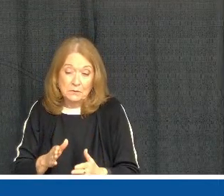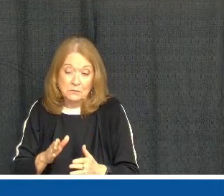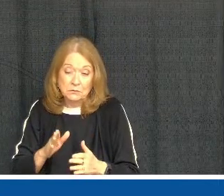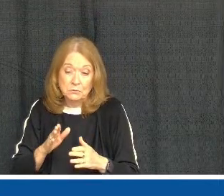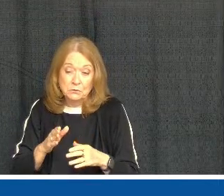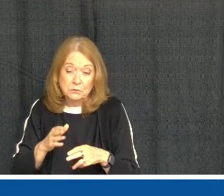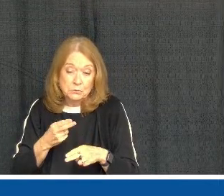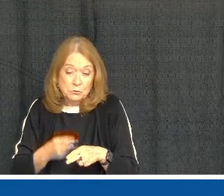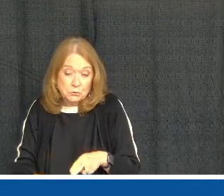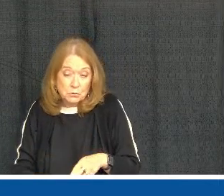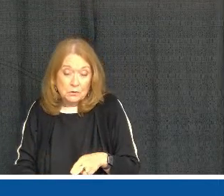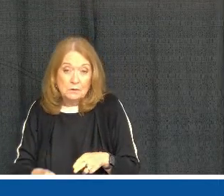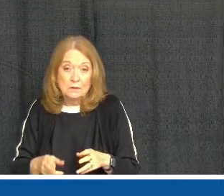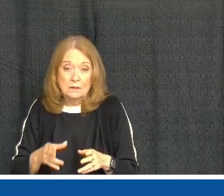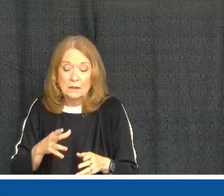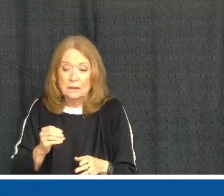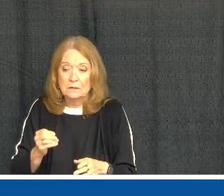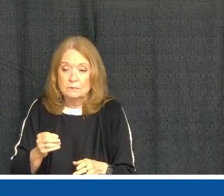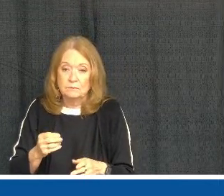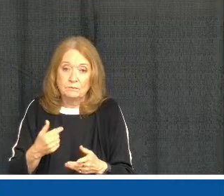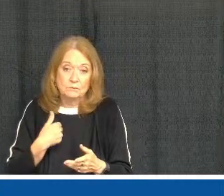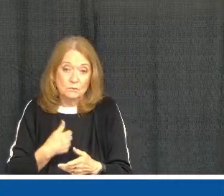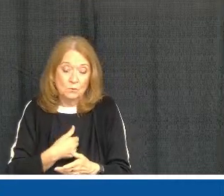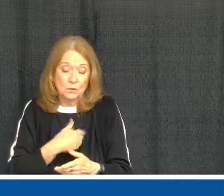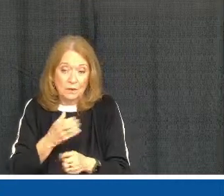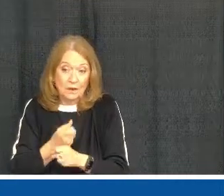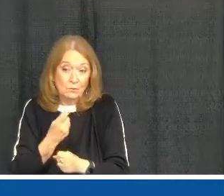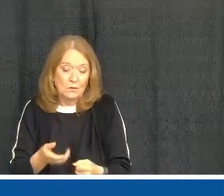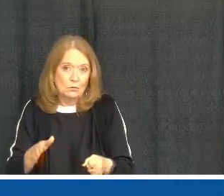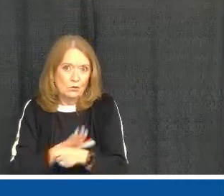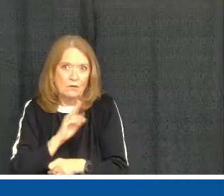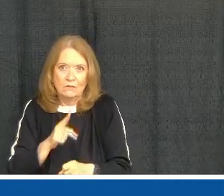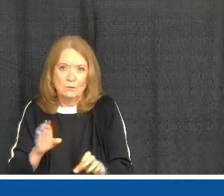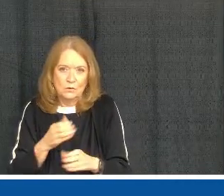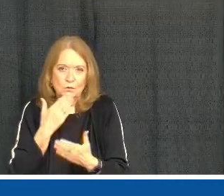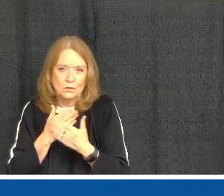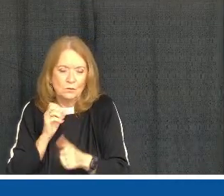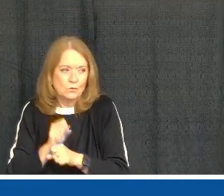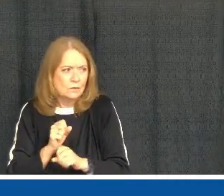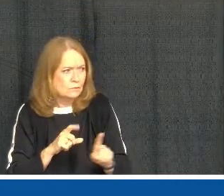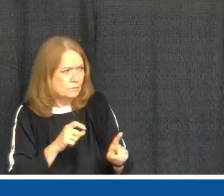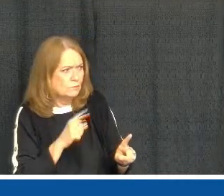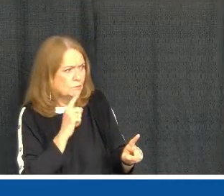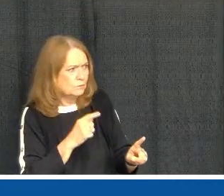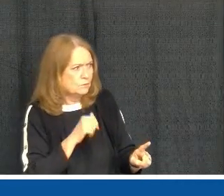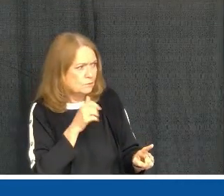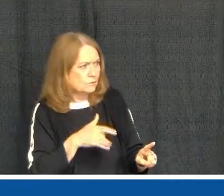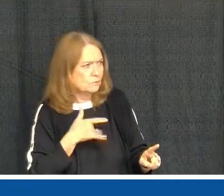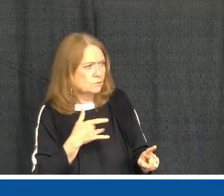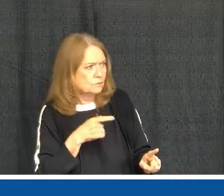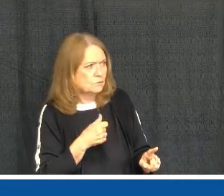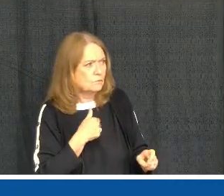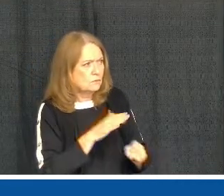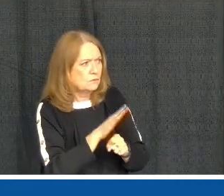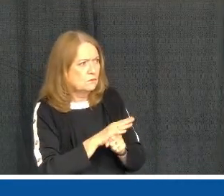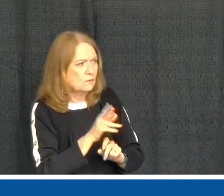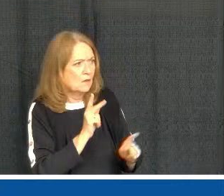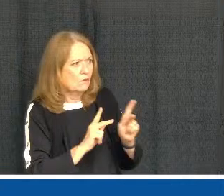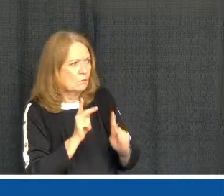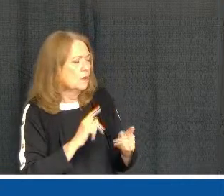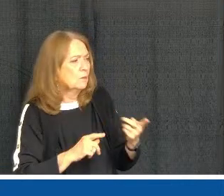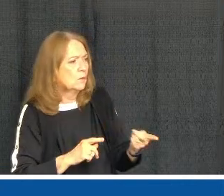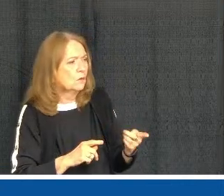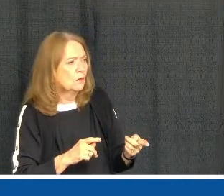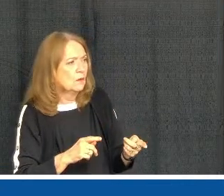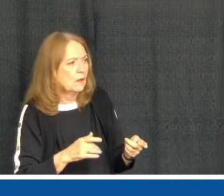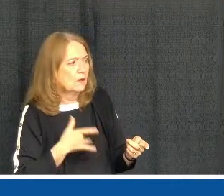up, and we're doing good work. Oh, I guess I should say I feel like you don't have enough people. Like I feel like